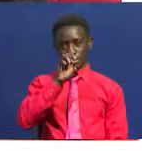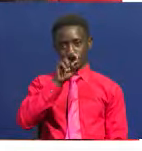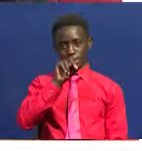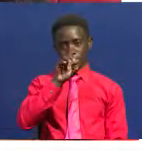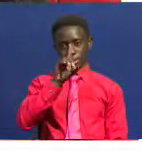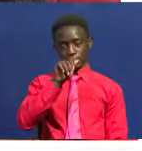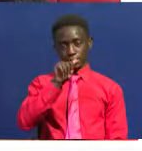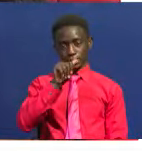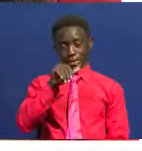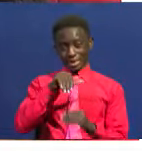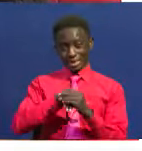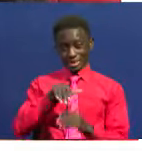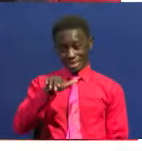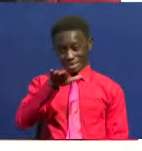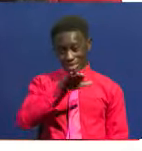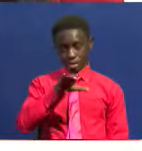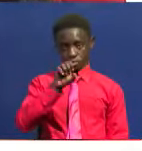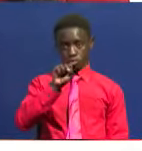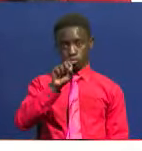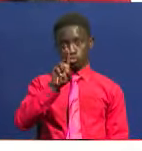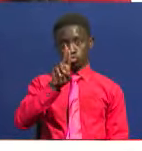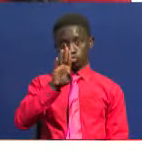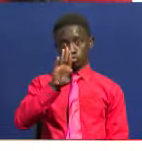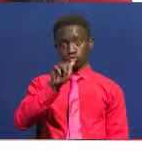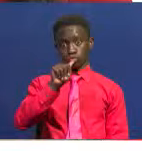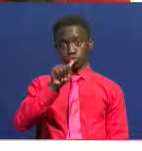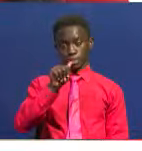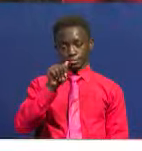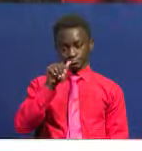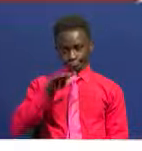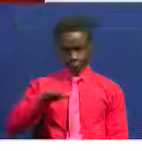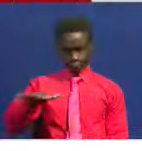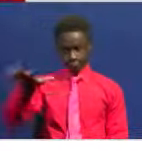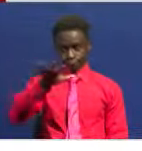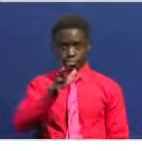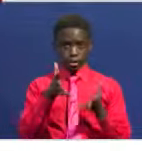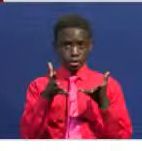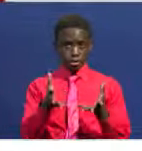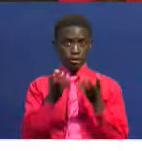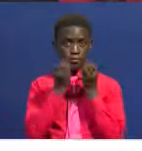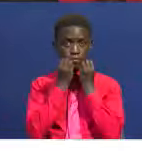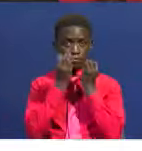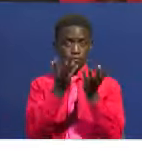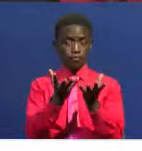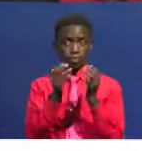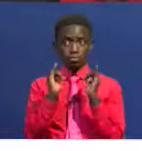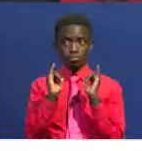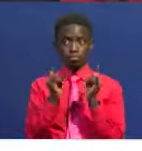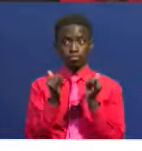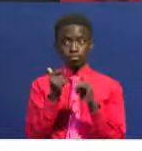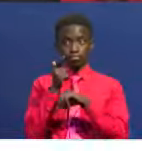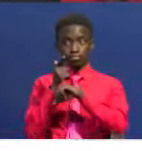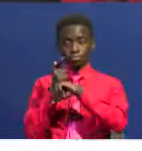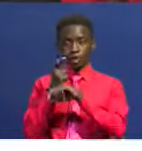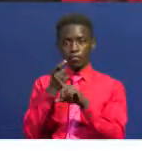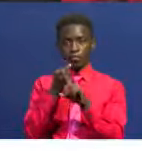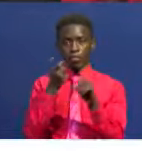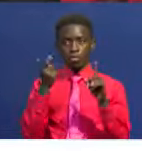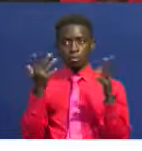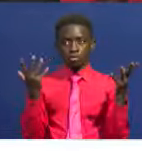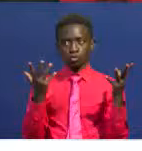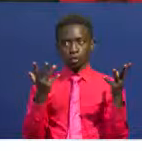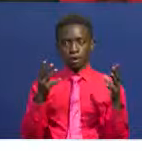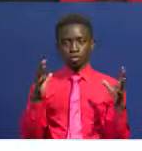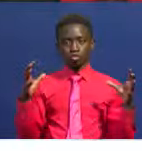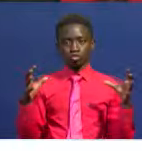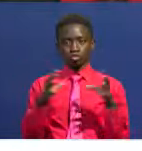County. Today we bring you an exciting and insightful field day organized by the Cereal Growers Association, focusing